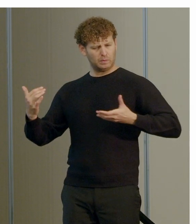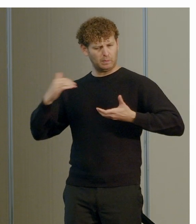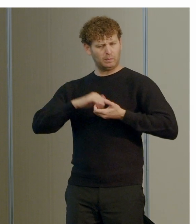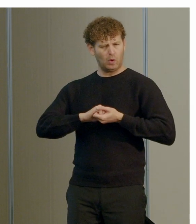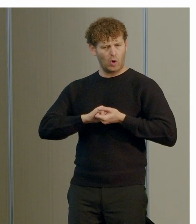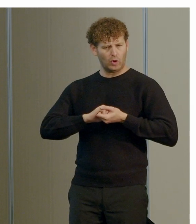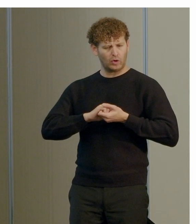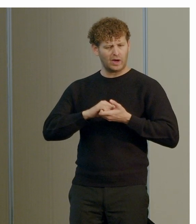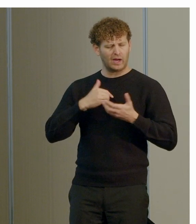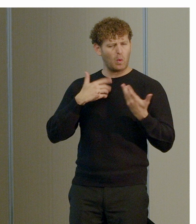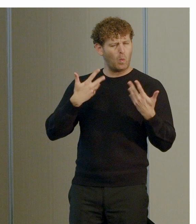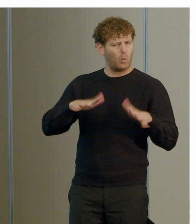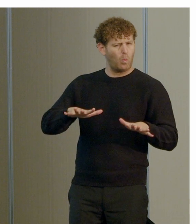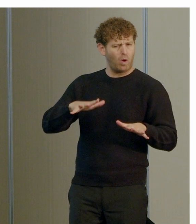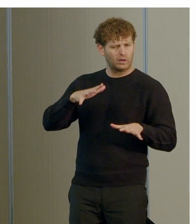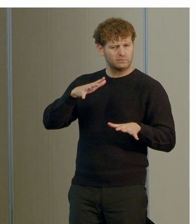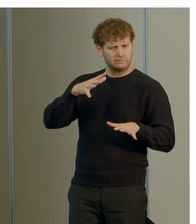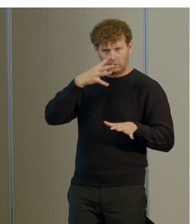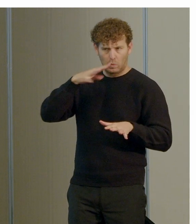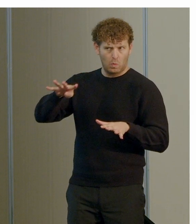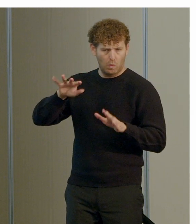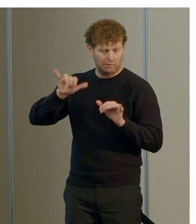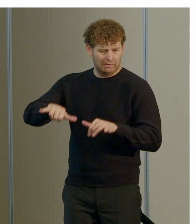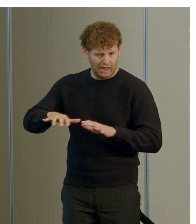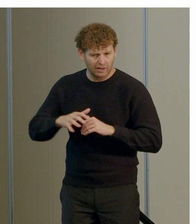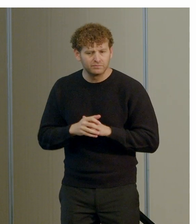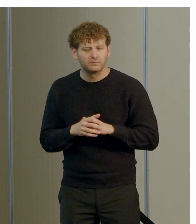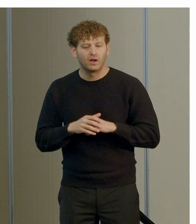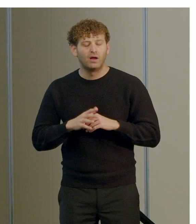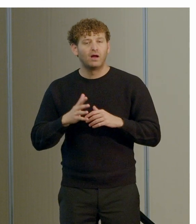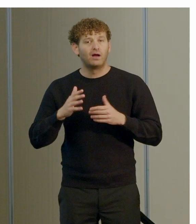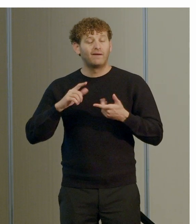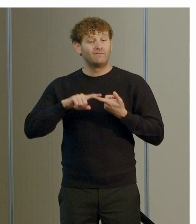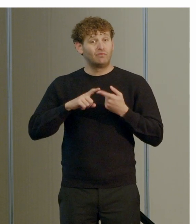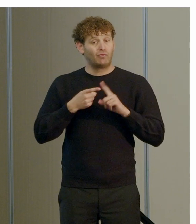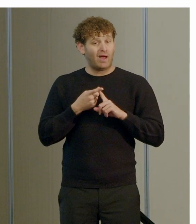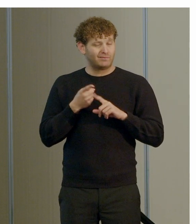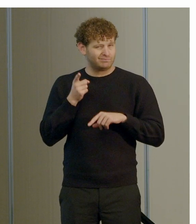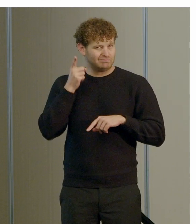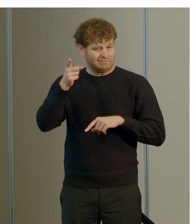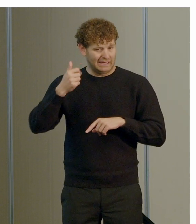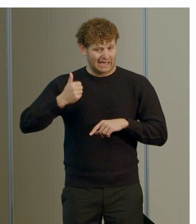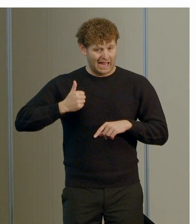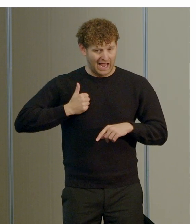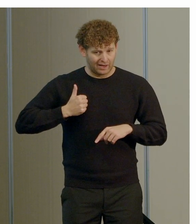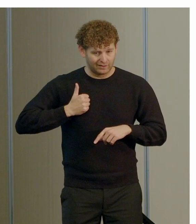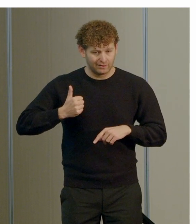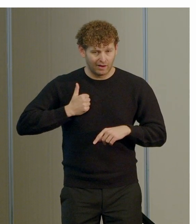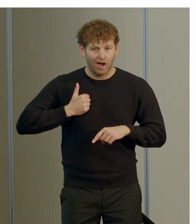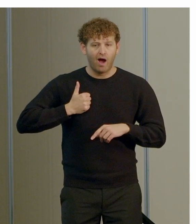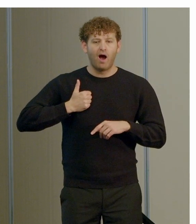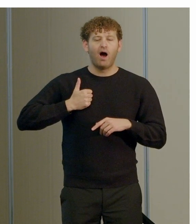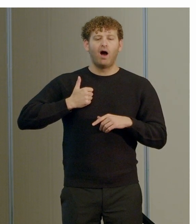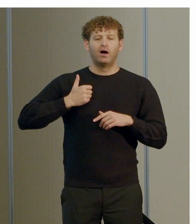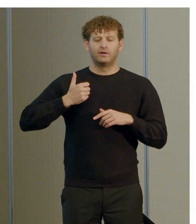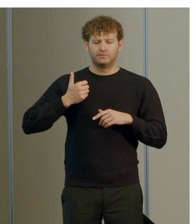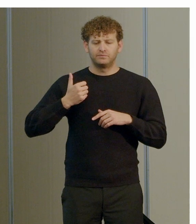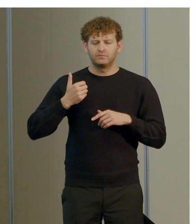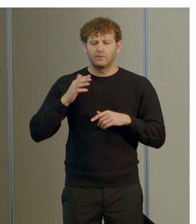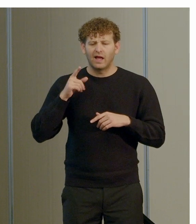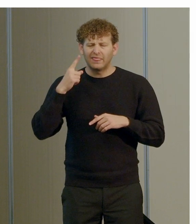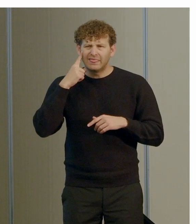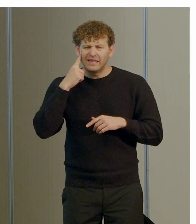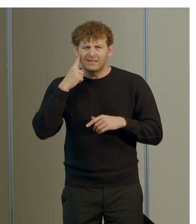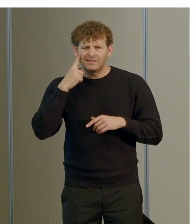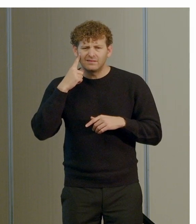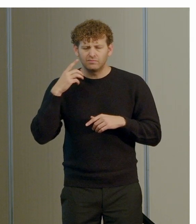from Canada, Shared Services Canada, I believe chairs this meeting, started a group several years